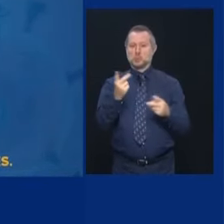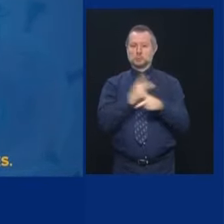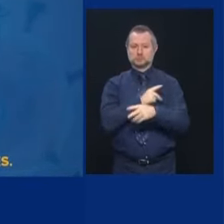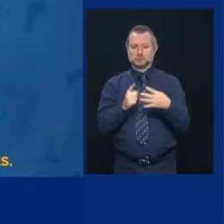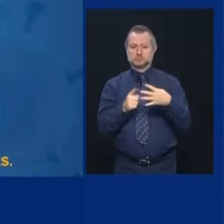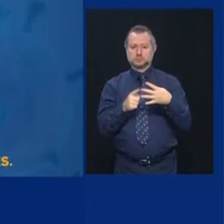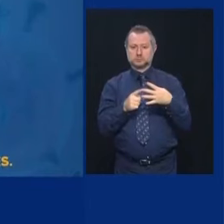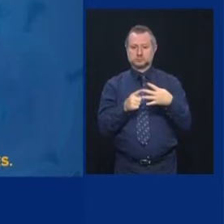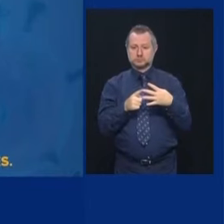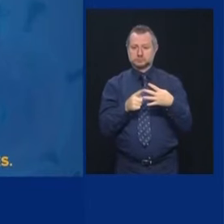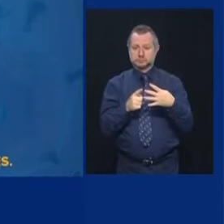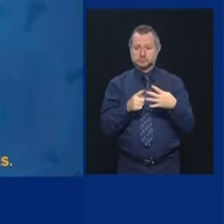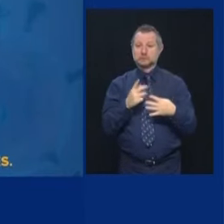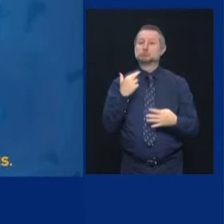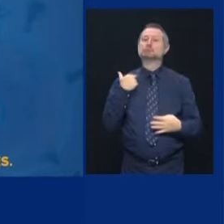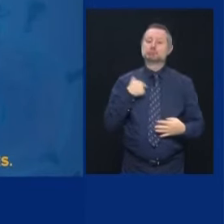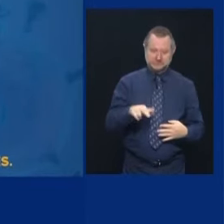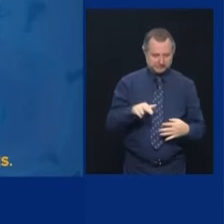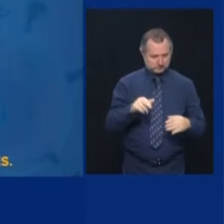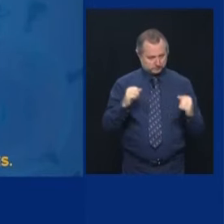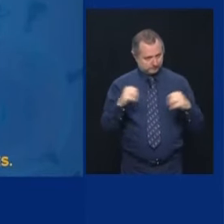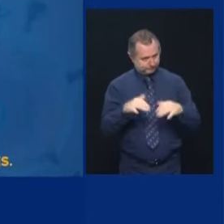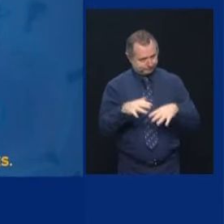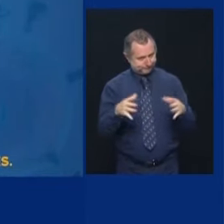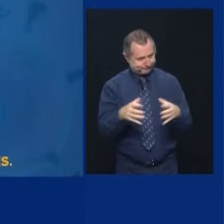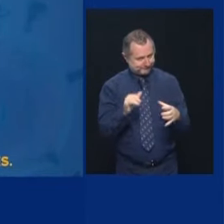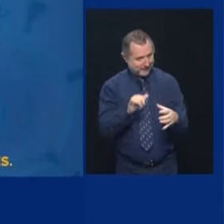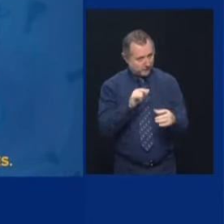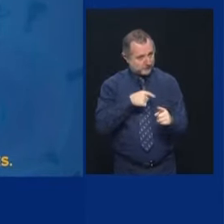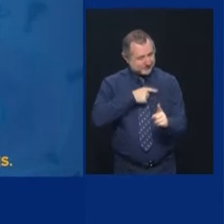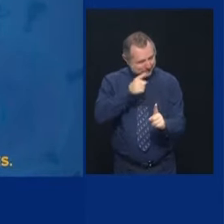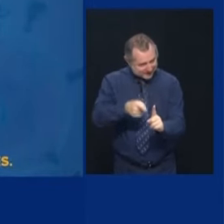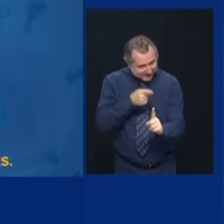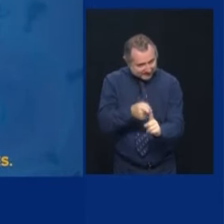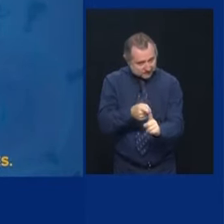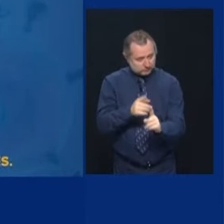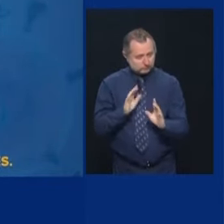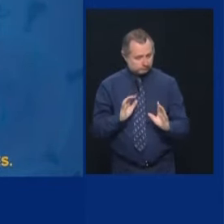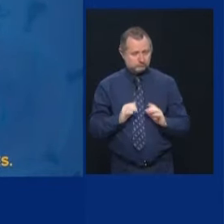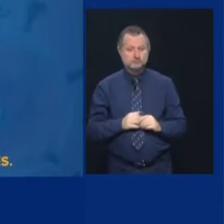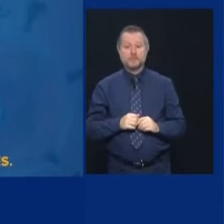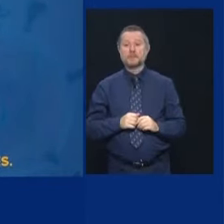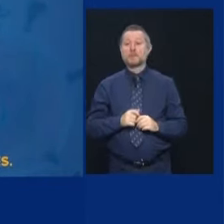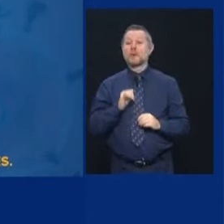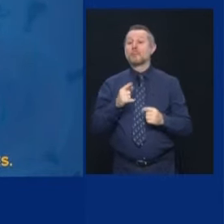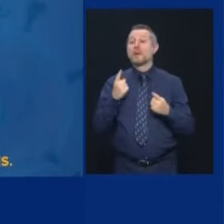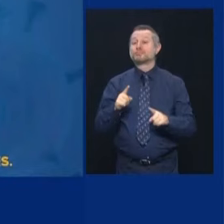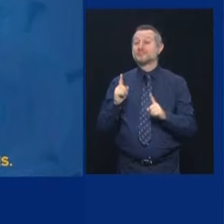large religious gatherings are large gatherings. These have been going on for weeks.